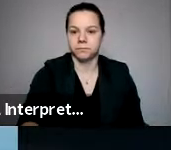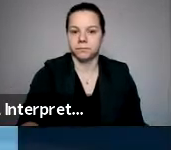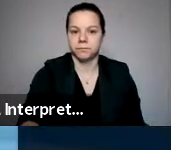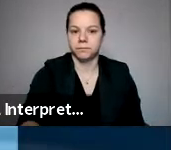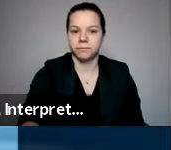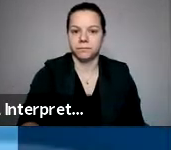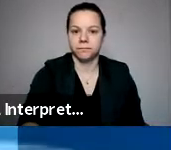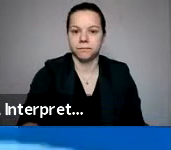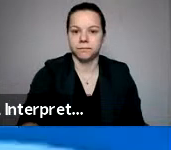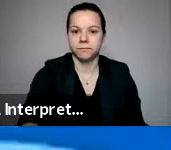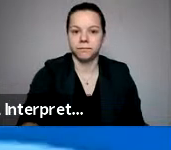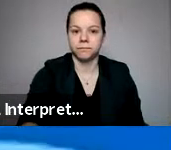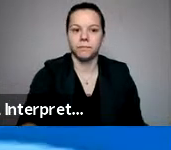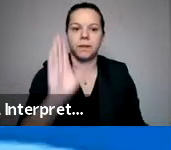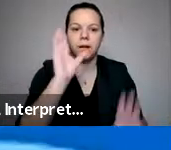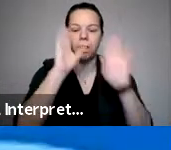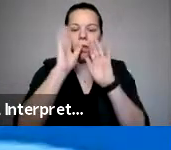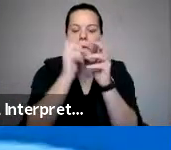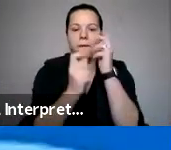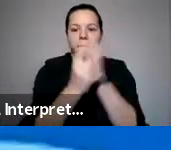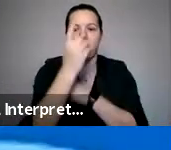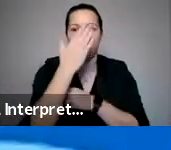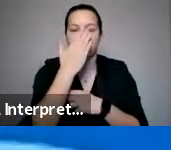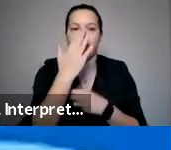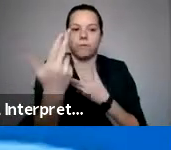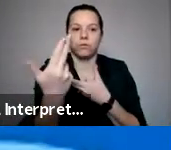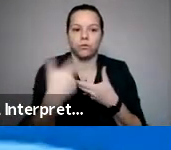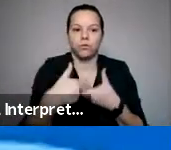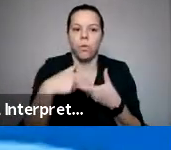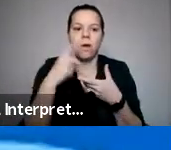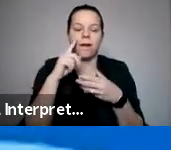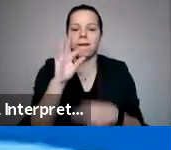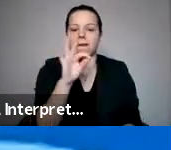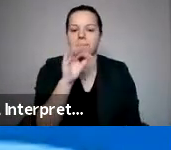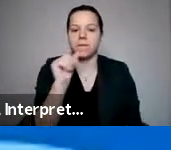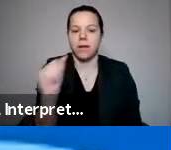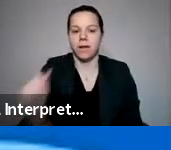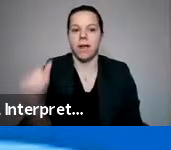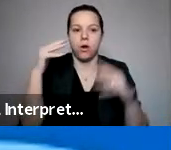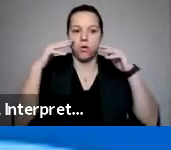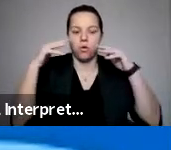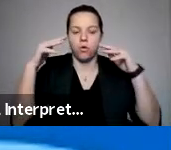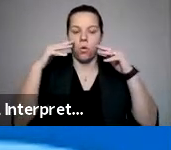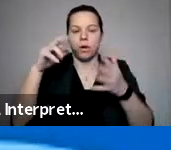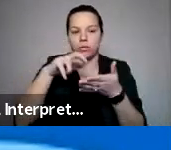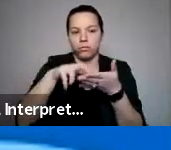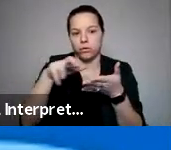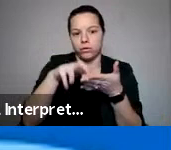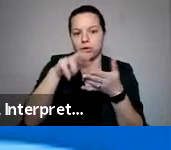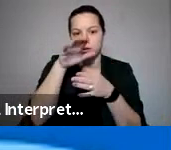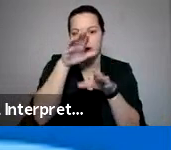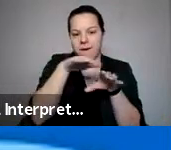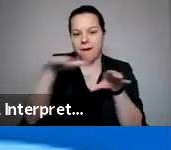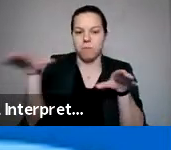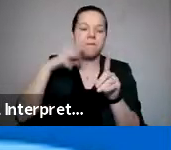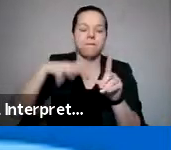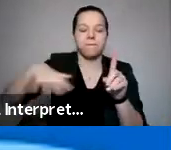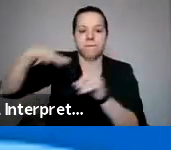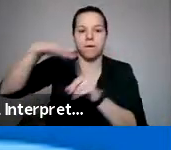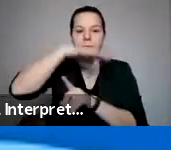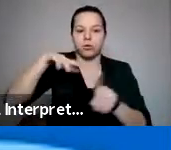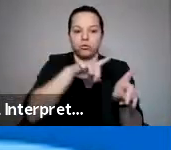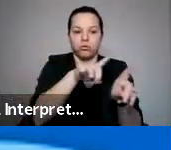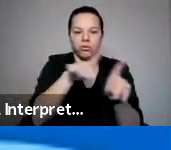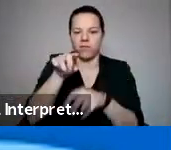Hello, everyone, and thank you for joining the FAA's Noise Research and Neighborhood Environmental Survey webinar. My name is